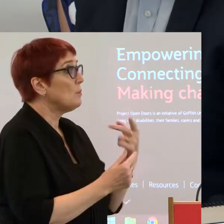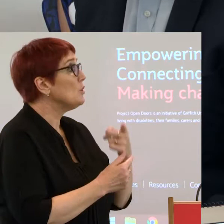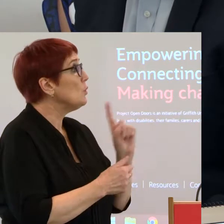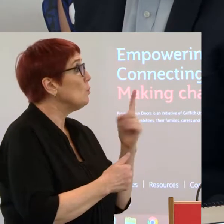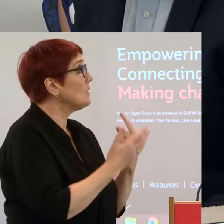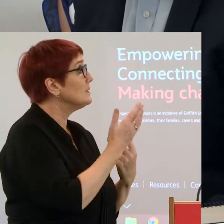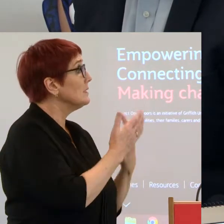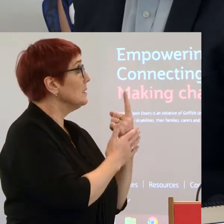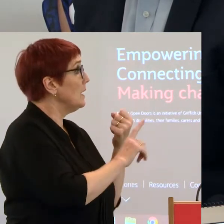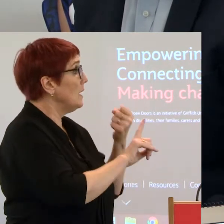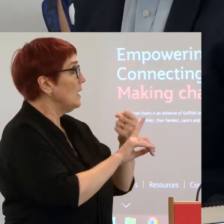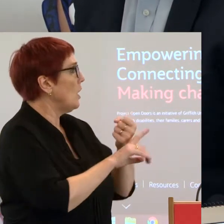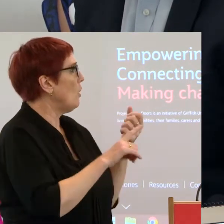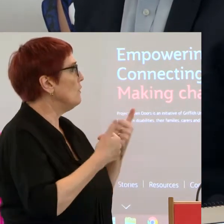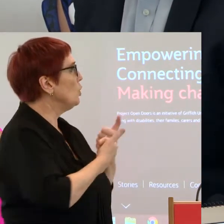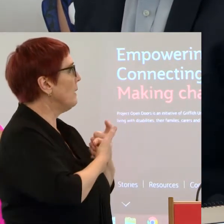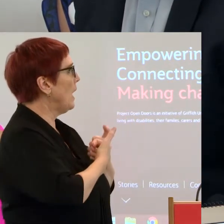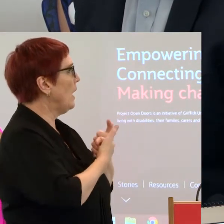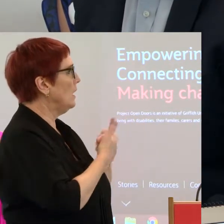unintended consequences of Uber.